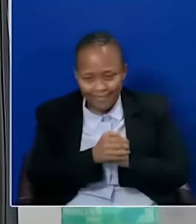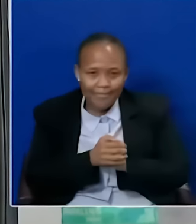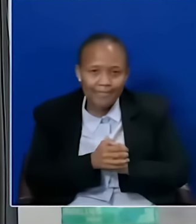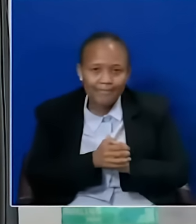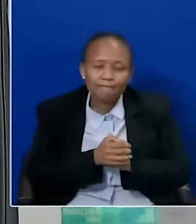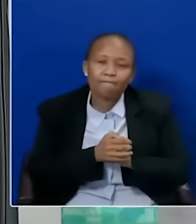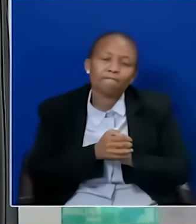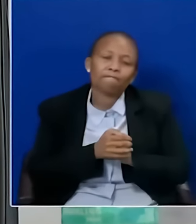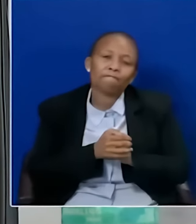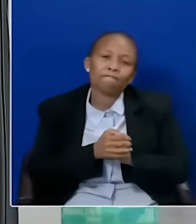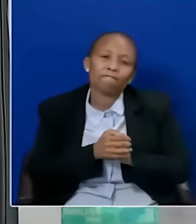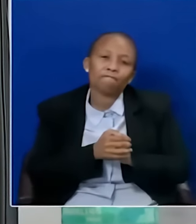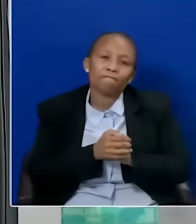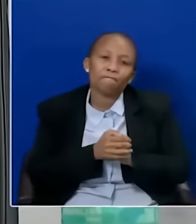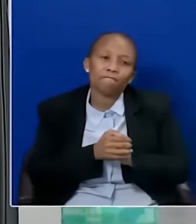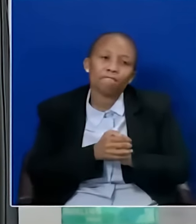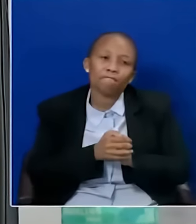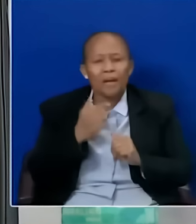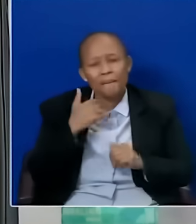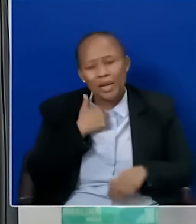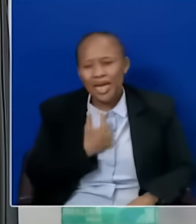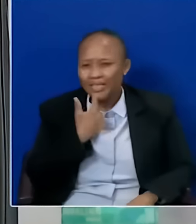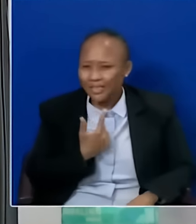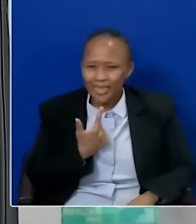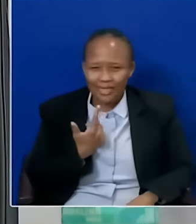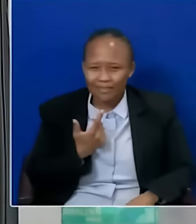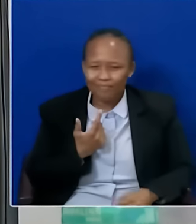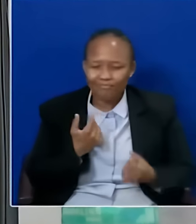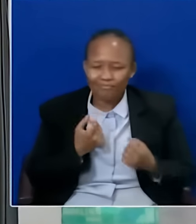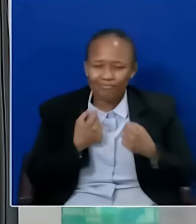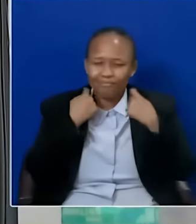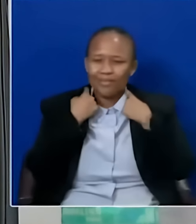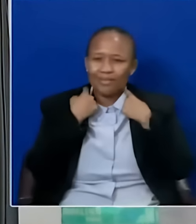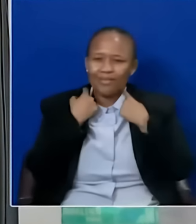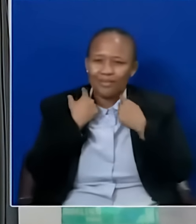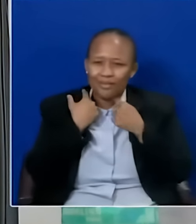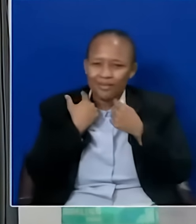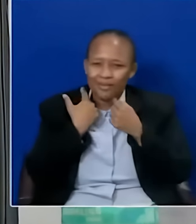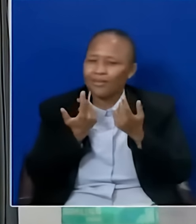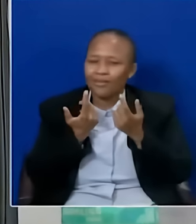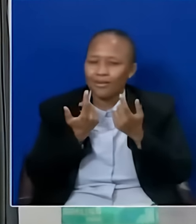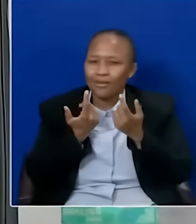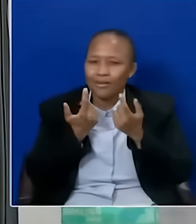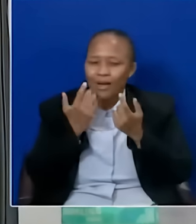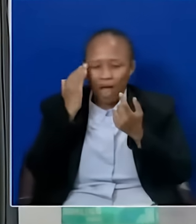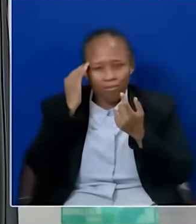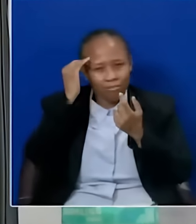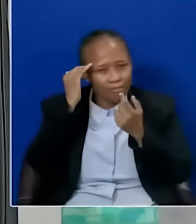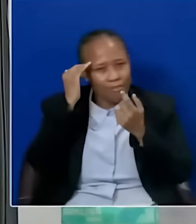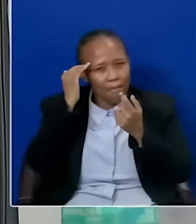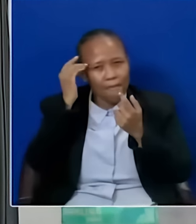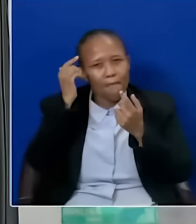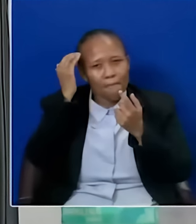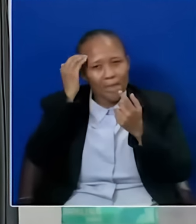it doesn't make sense that he will refer to the same paragraph in two